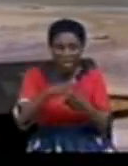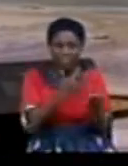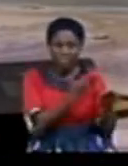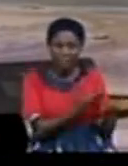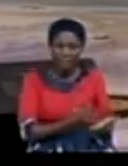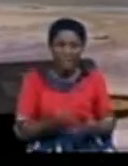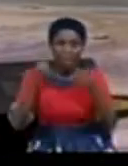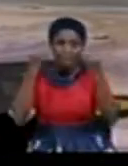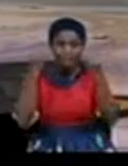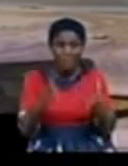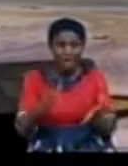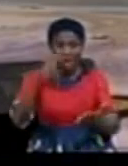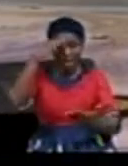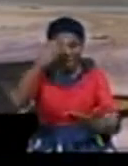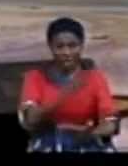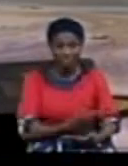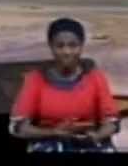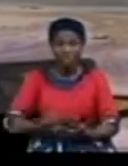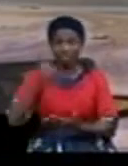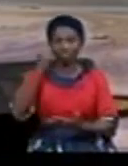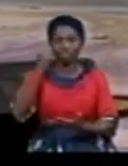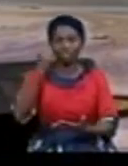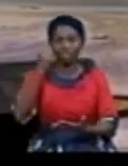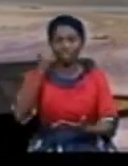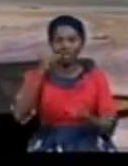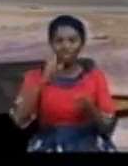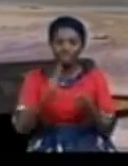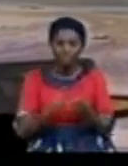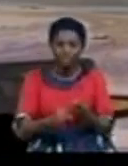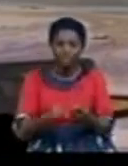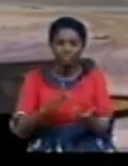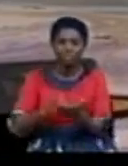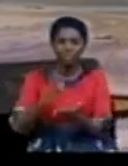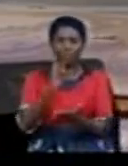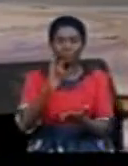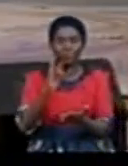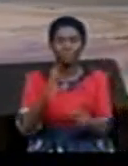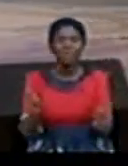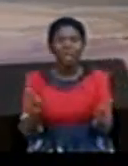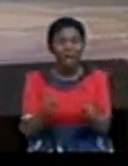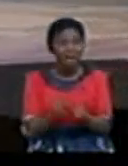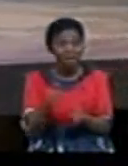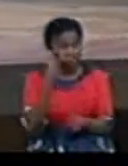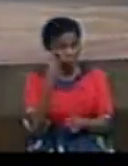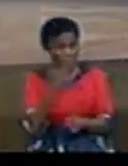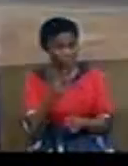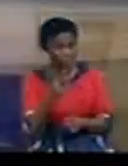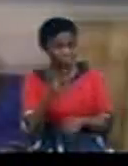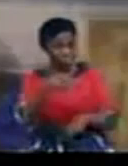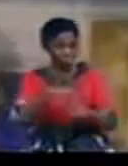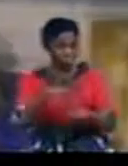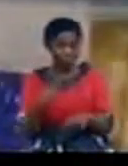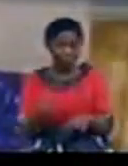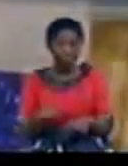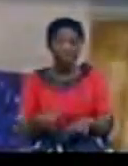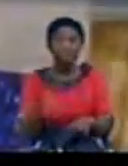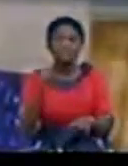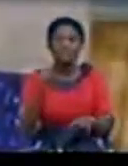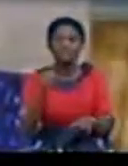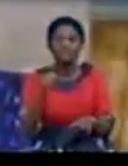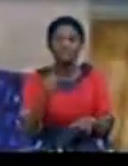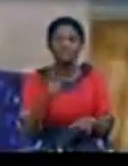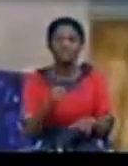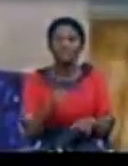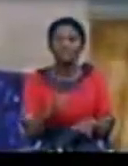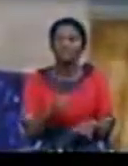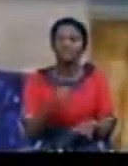glory. Bringing many sons unto glory. As you look at the descendants of Adam, the offspring of